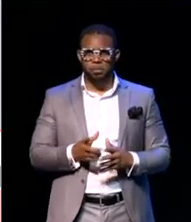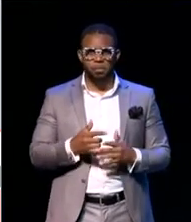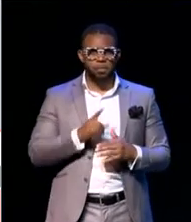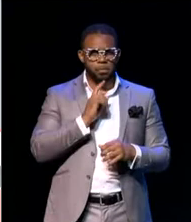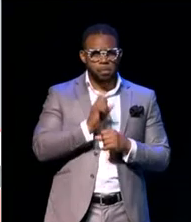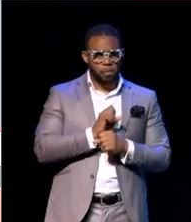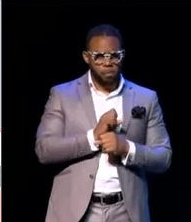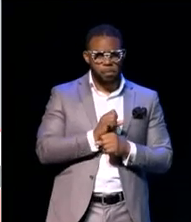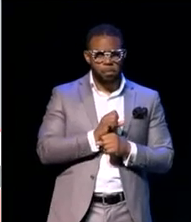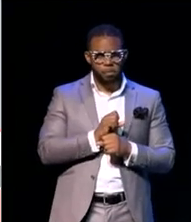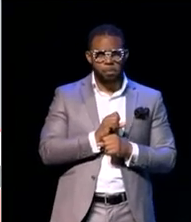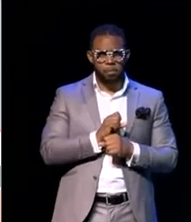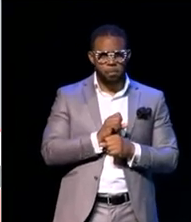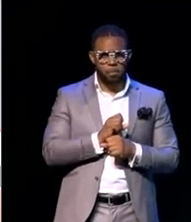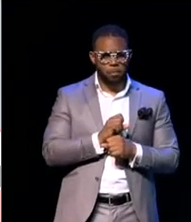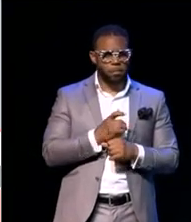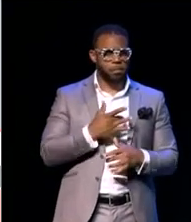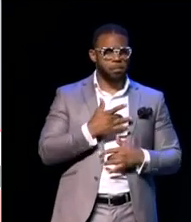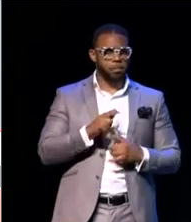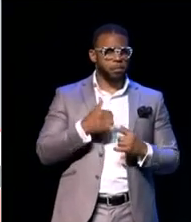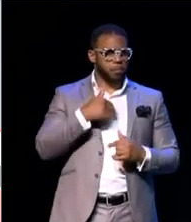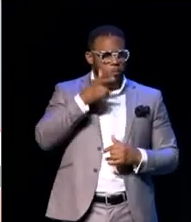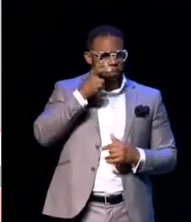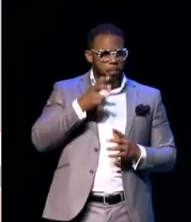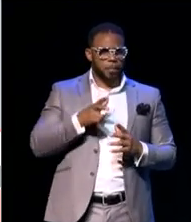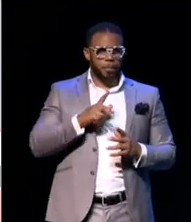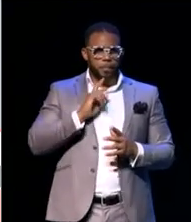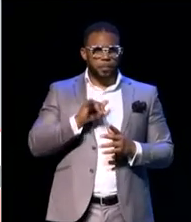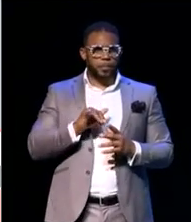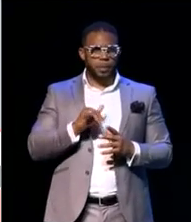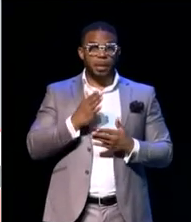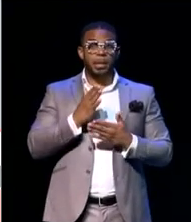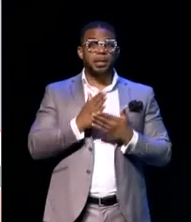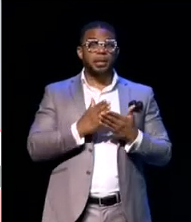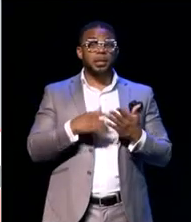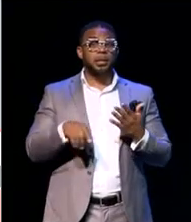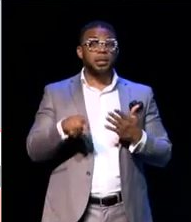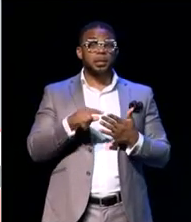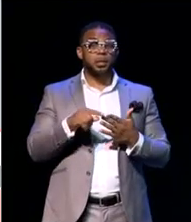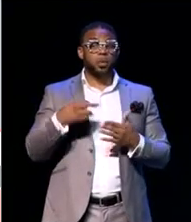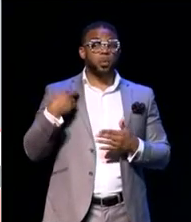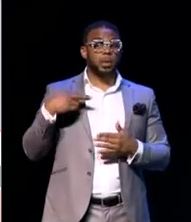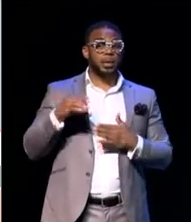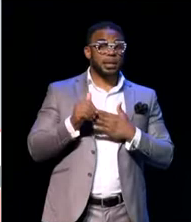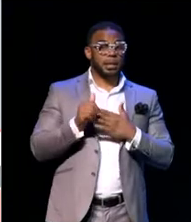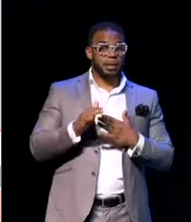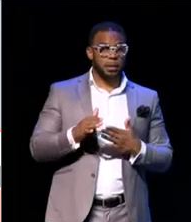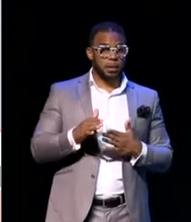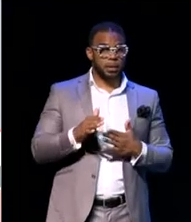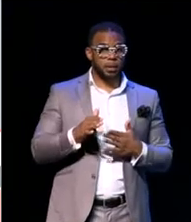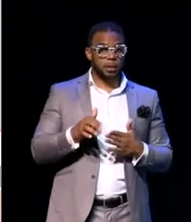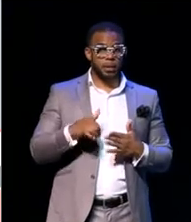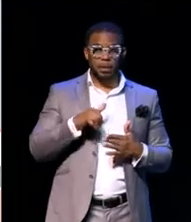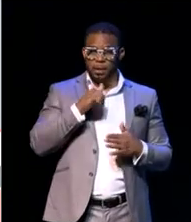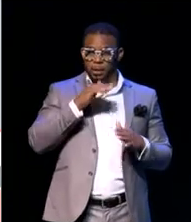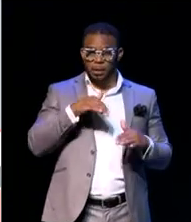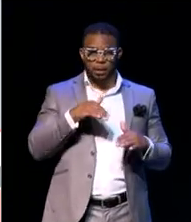really concerning to me, and that I heard, is that some of the religious leaders